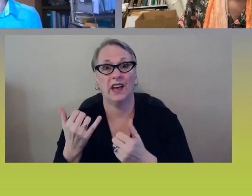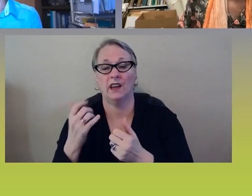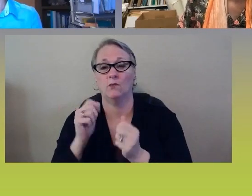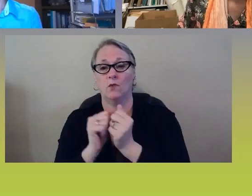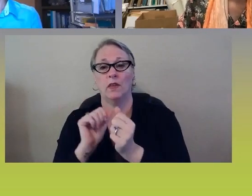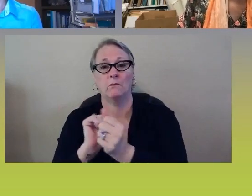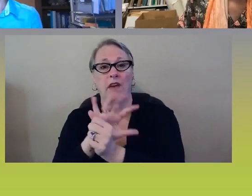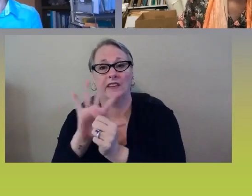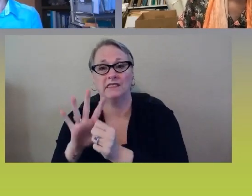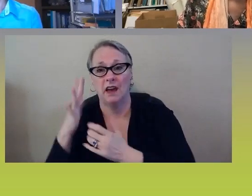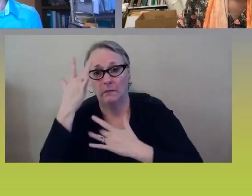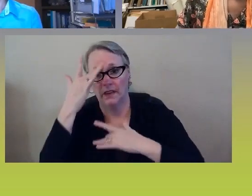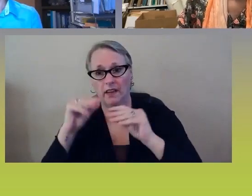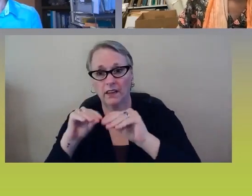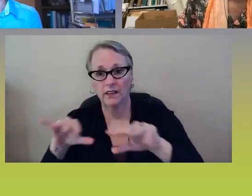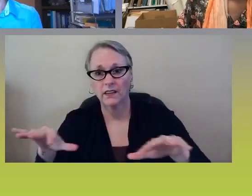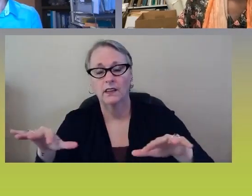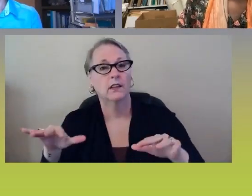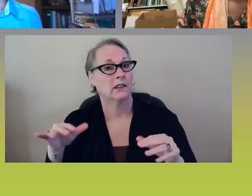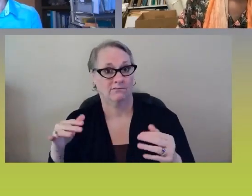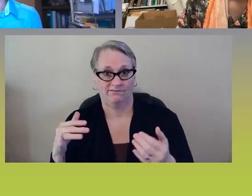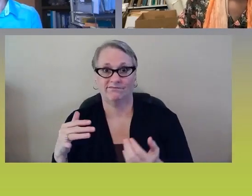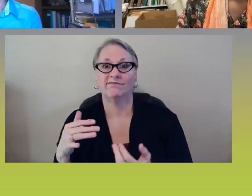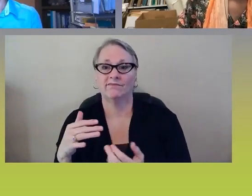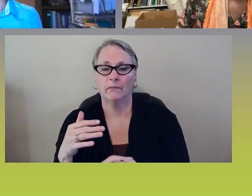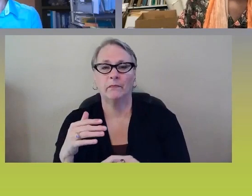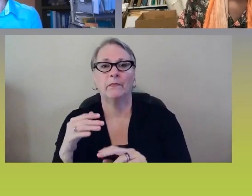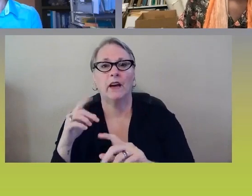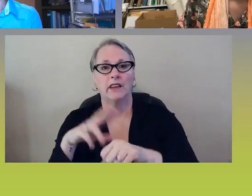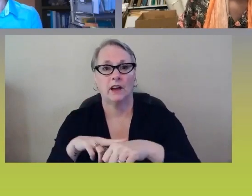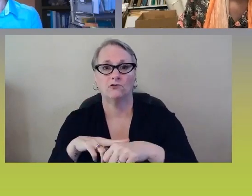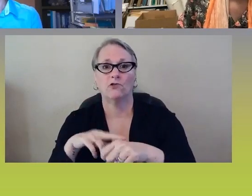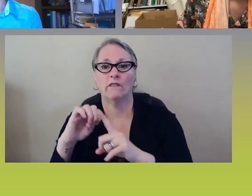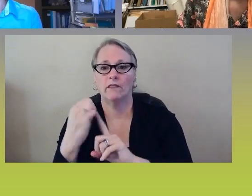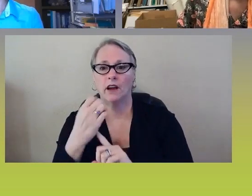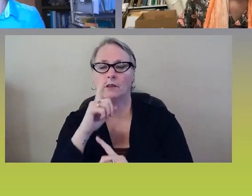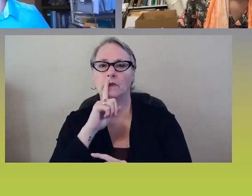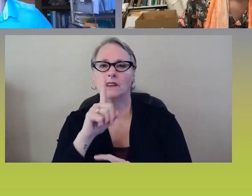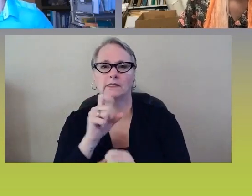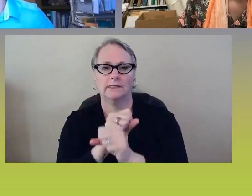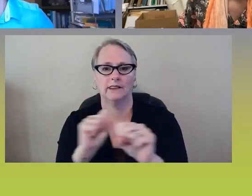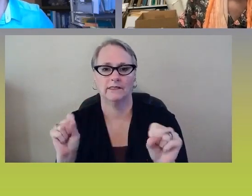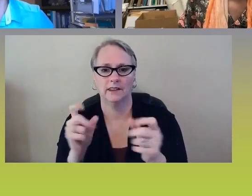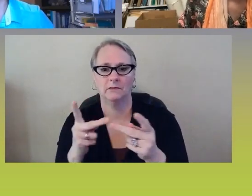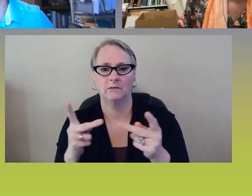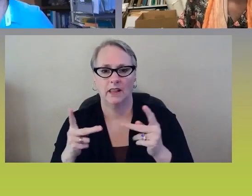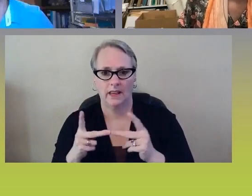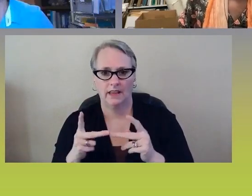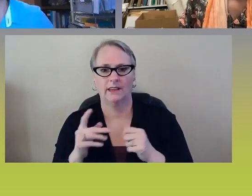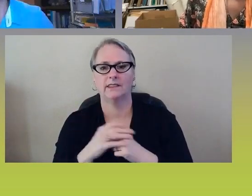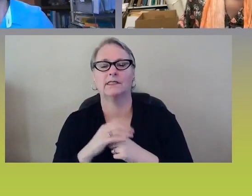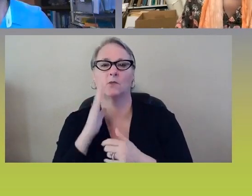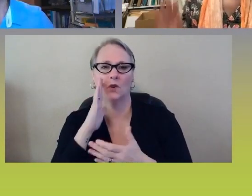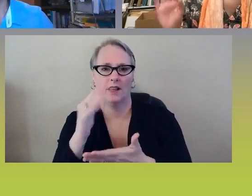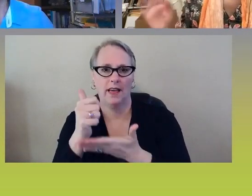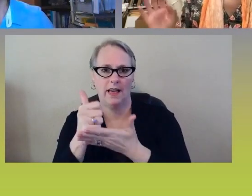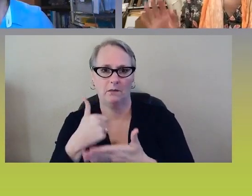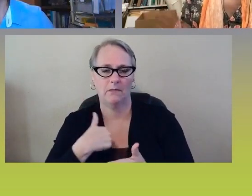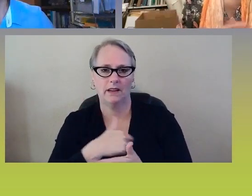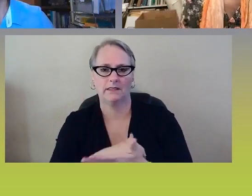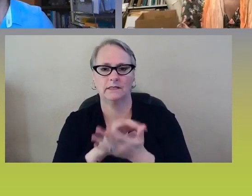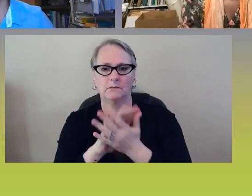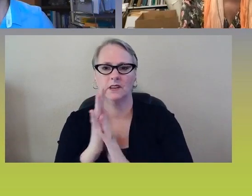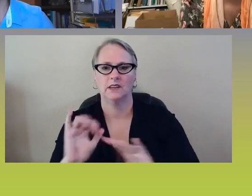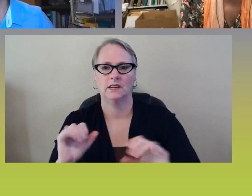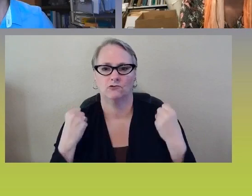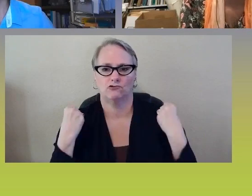the beneficial insects and microorganisms are that are going to help us be strong. So